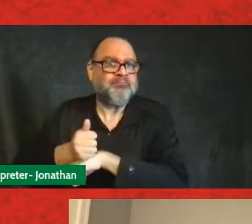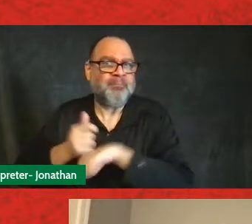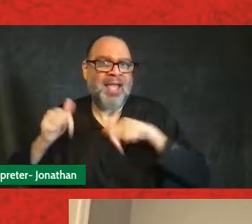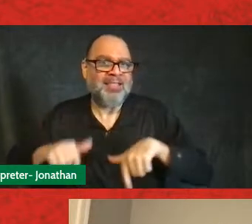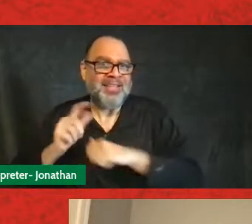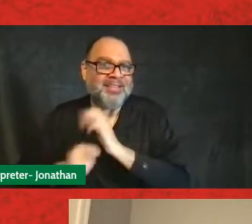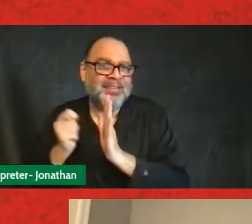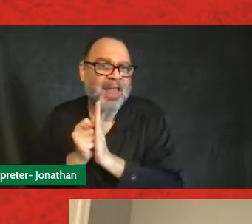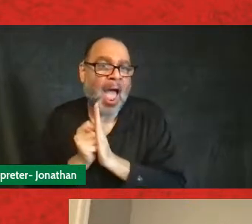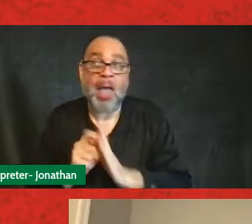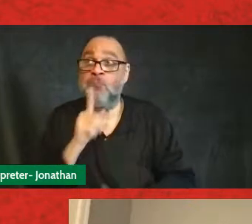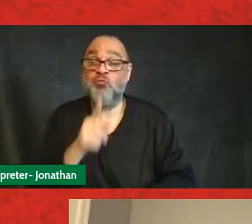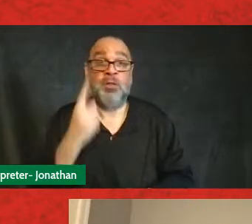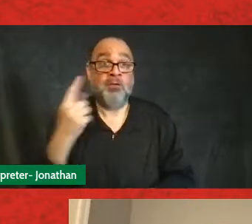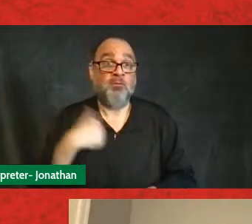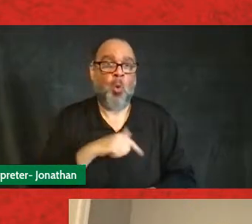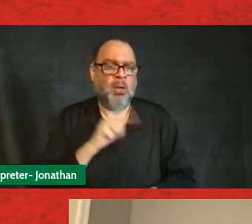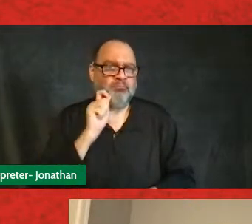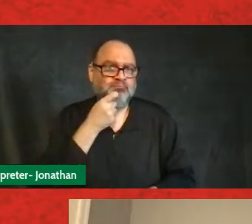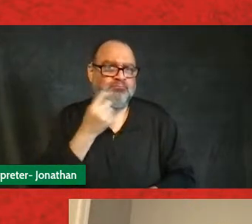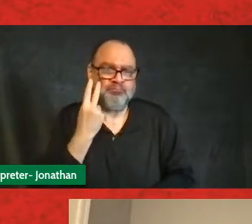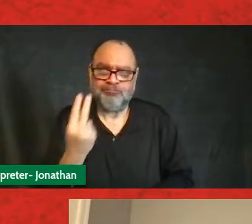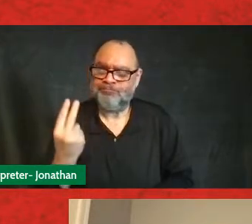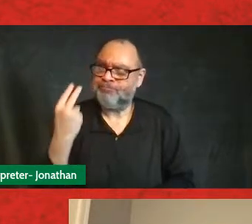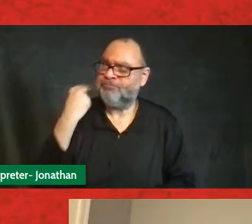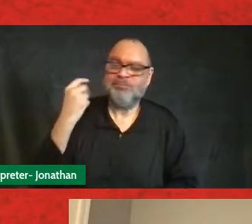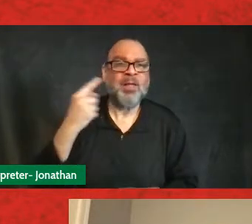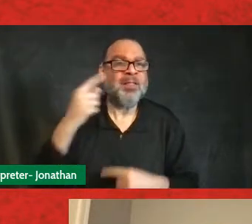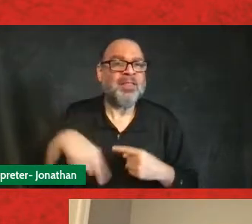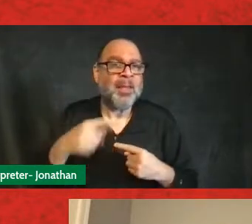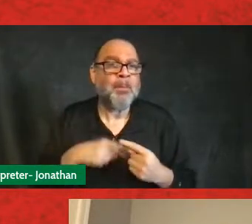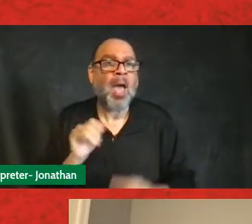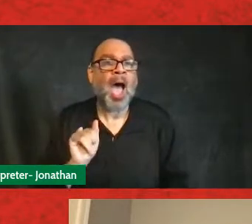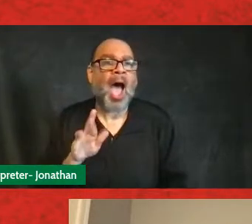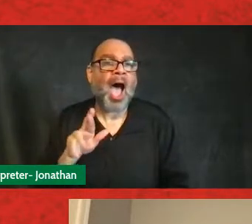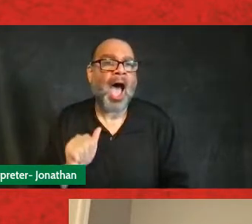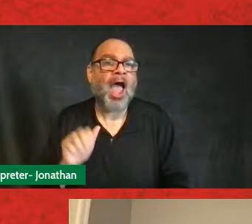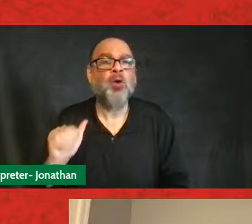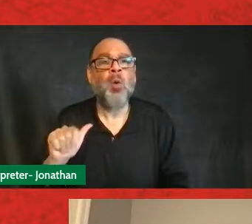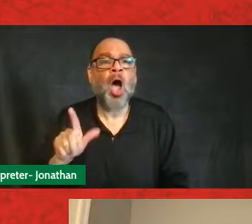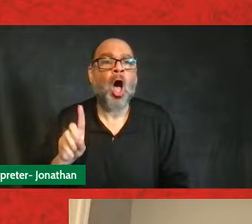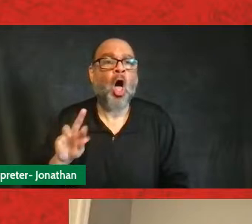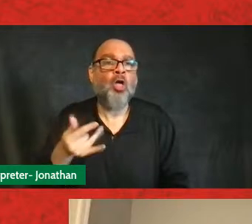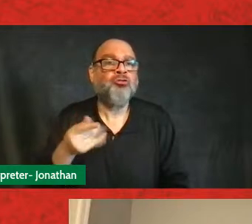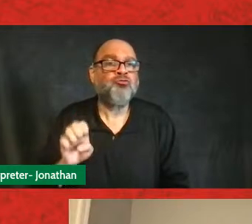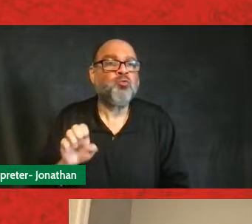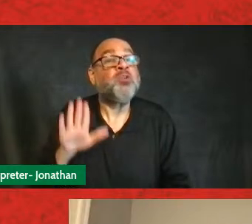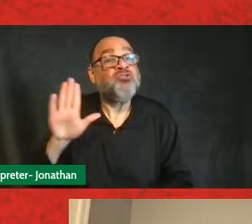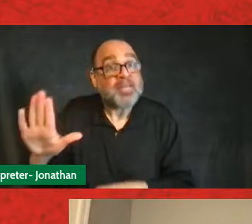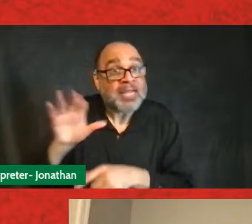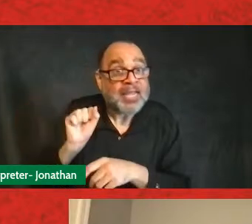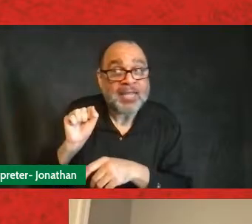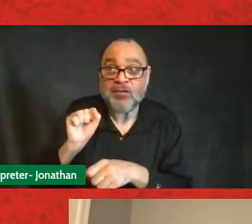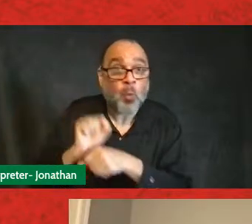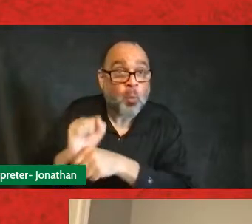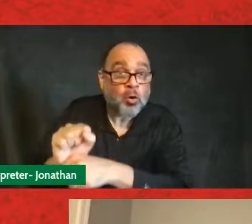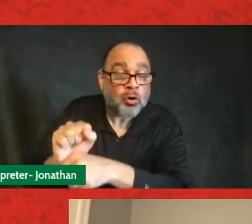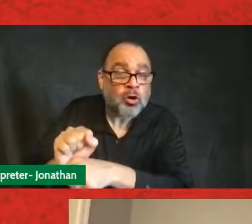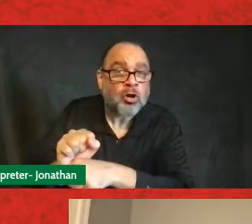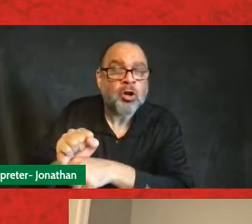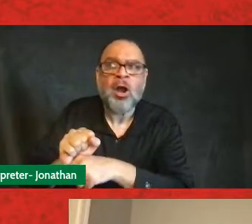and see how, you know, if you even take someone like Ira Aldridge and the work that he was doing, and how he